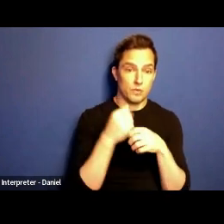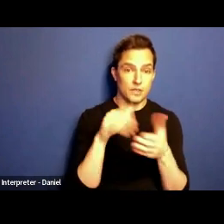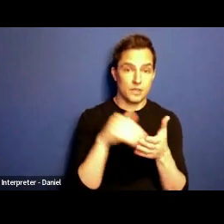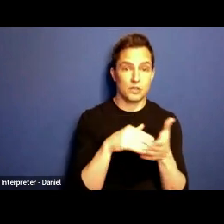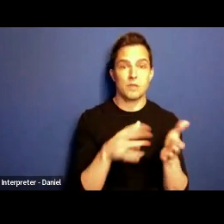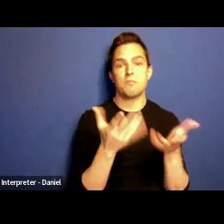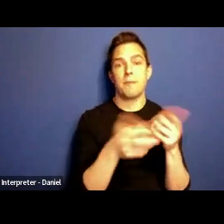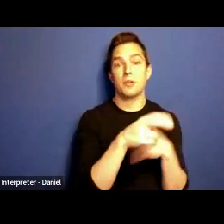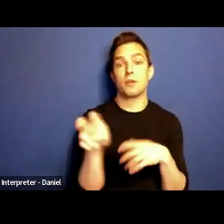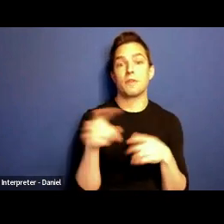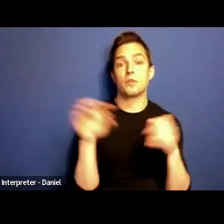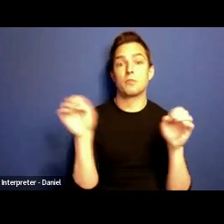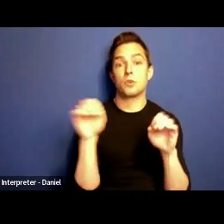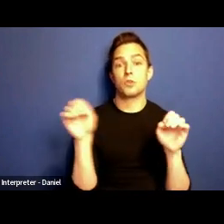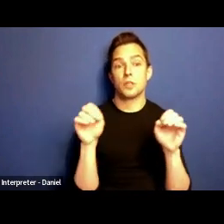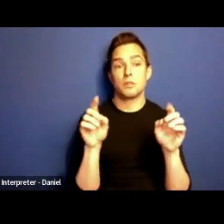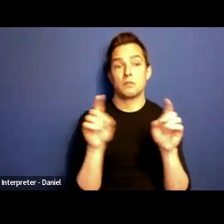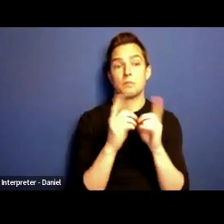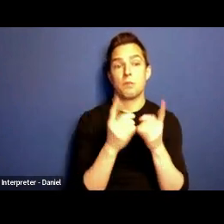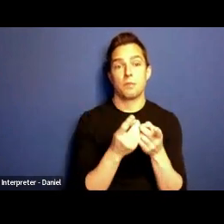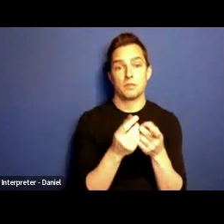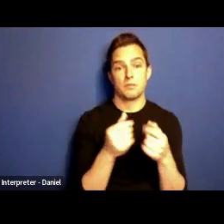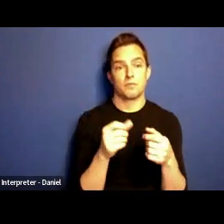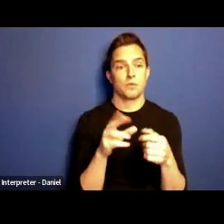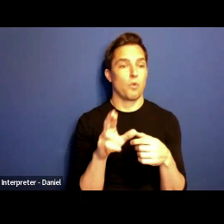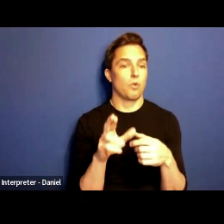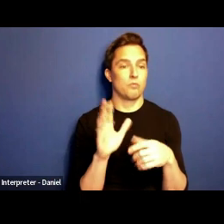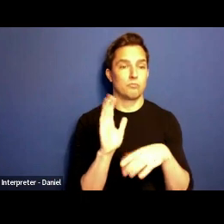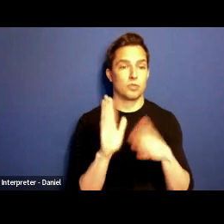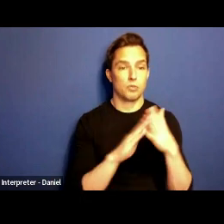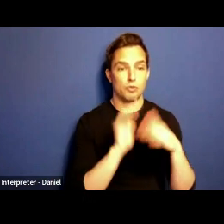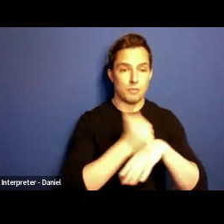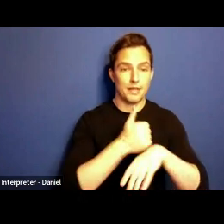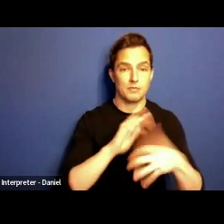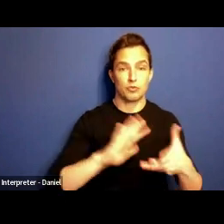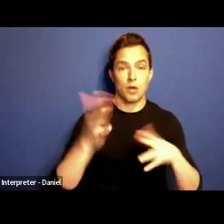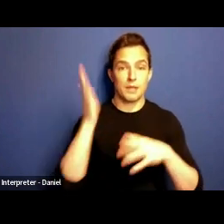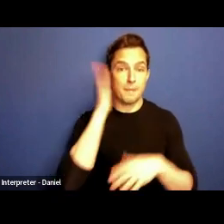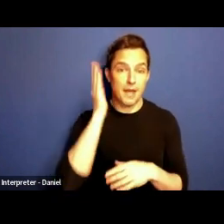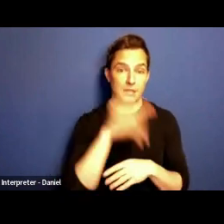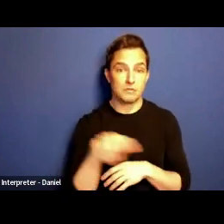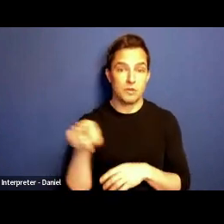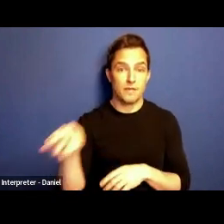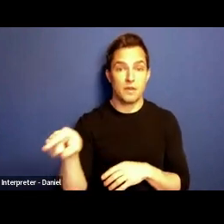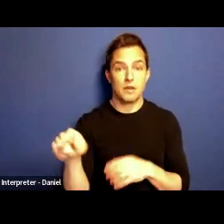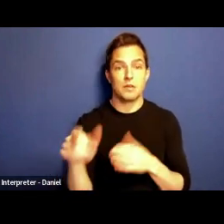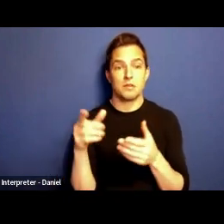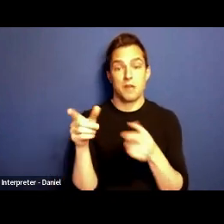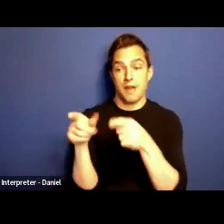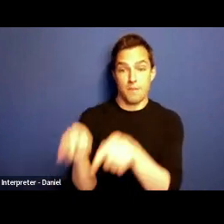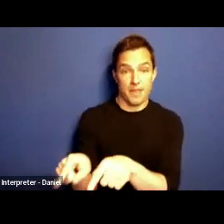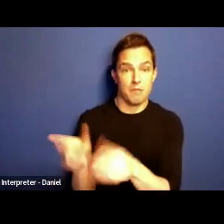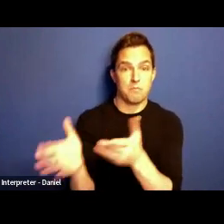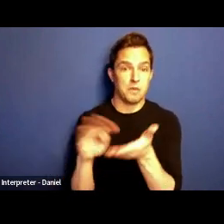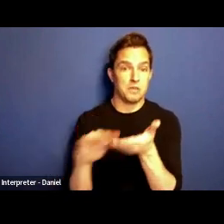transferred to the emergency department or over to a community-based crisis bed. And from there, people might be discharged.